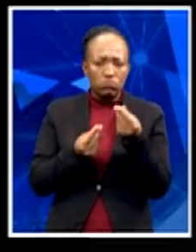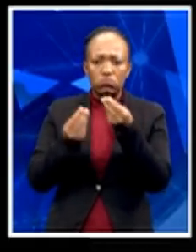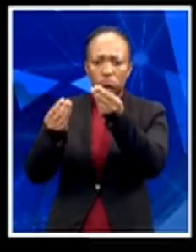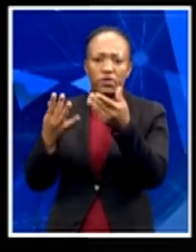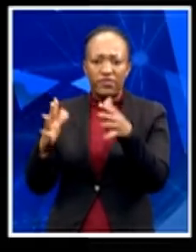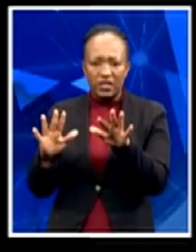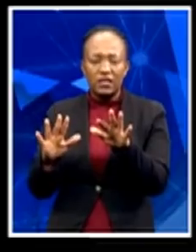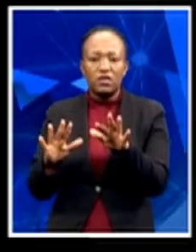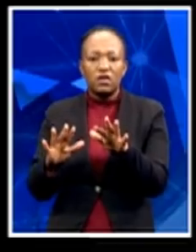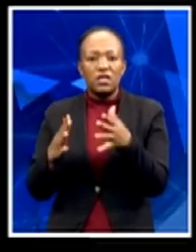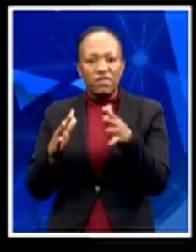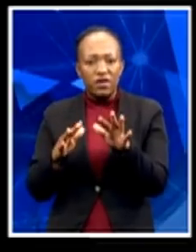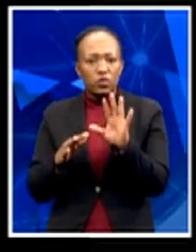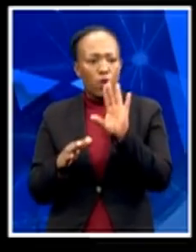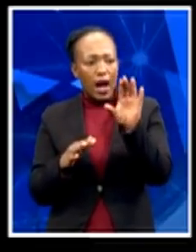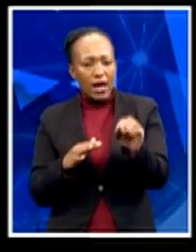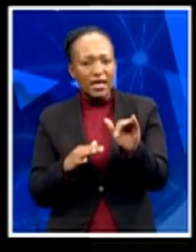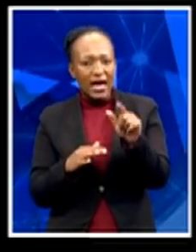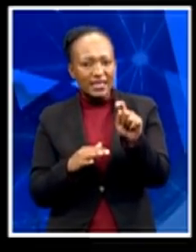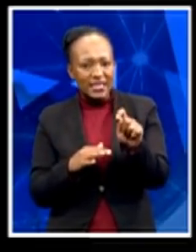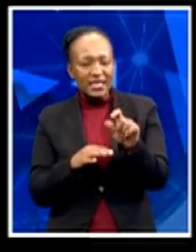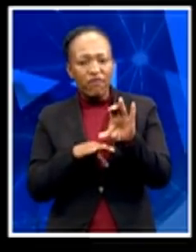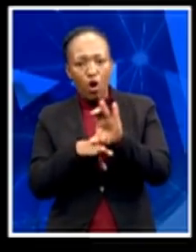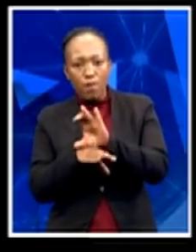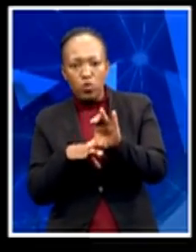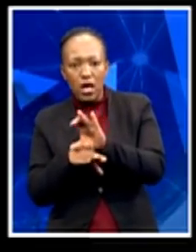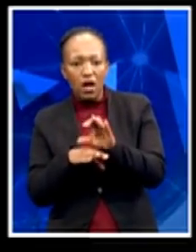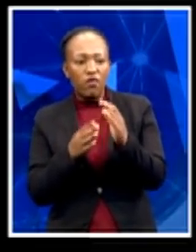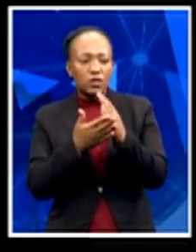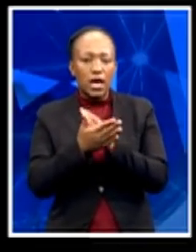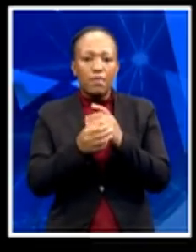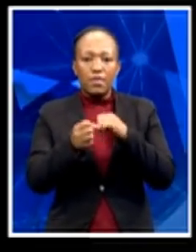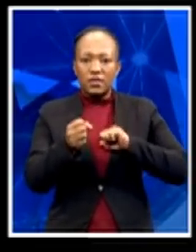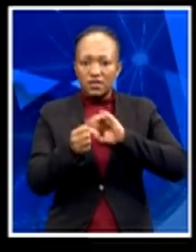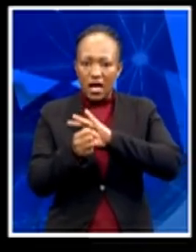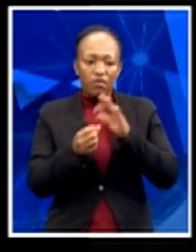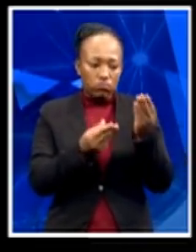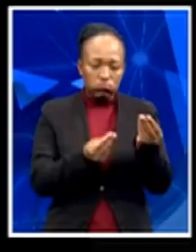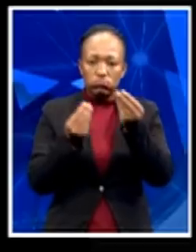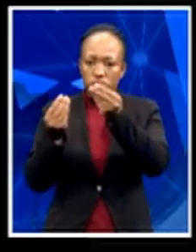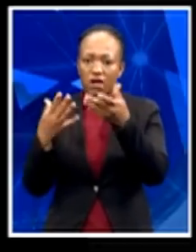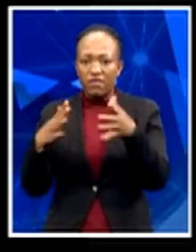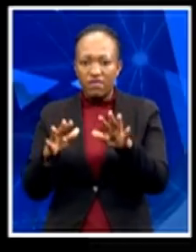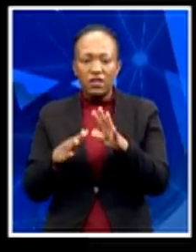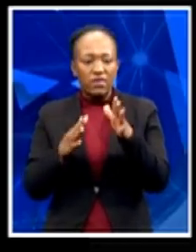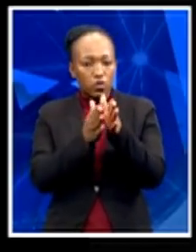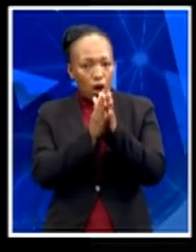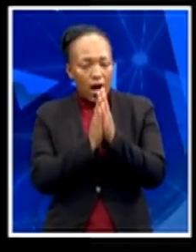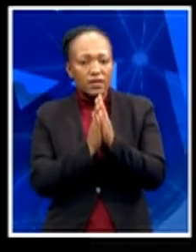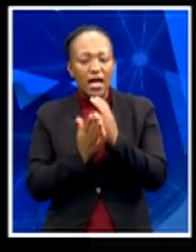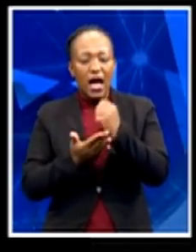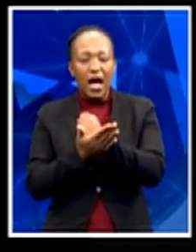equipment of certain officials, which was provided to them. They've requested some affidavits from specific individuals,